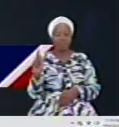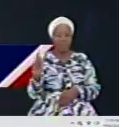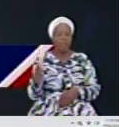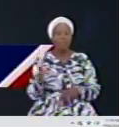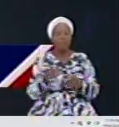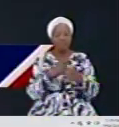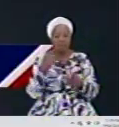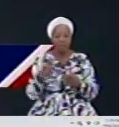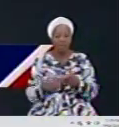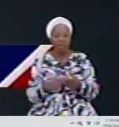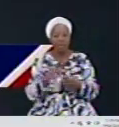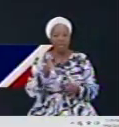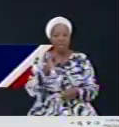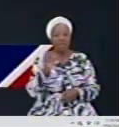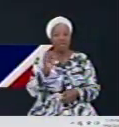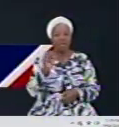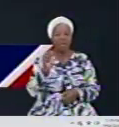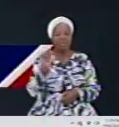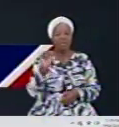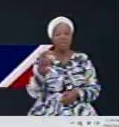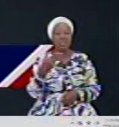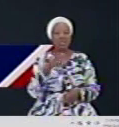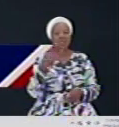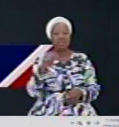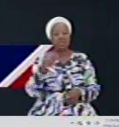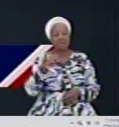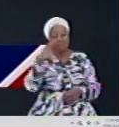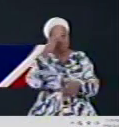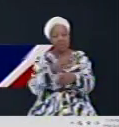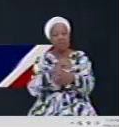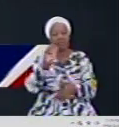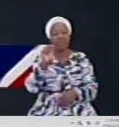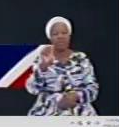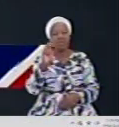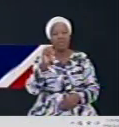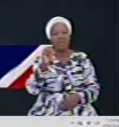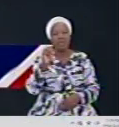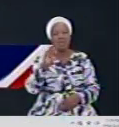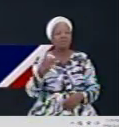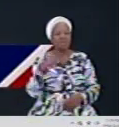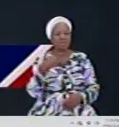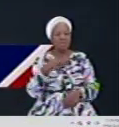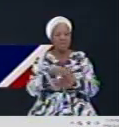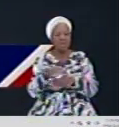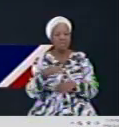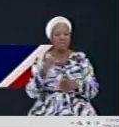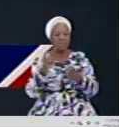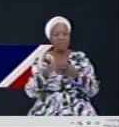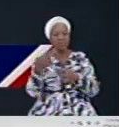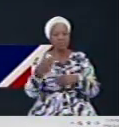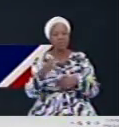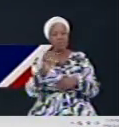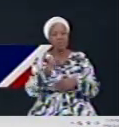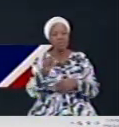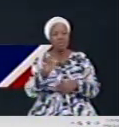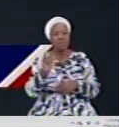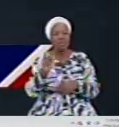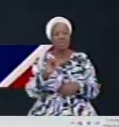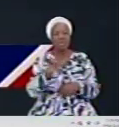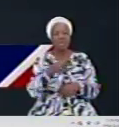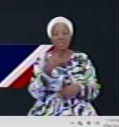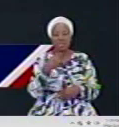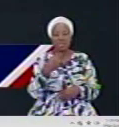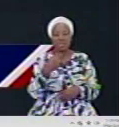Then Isaiah the son of Amos sent unto Hezekiah, saying, thus says